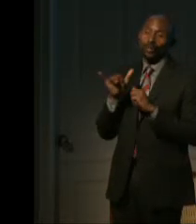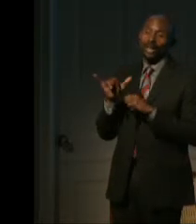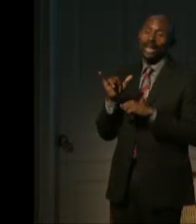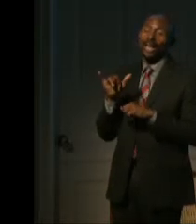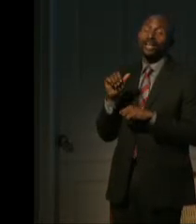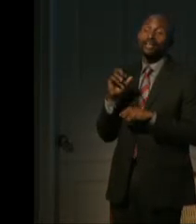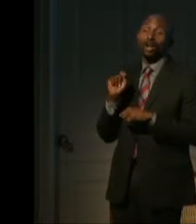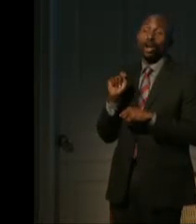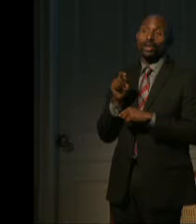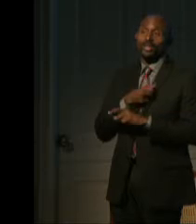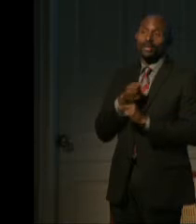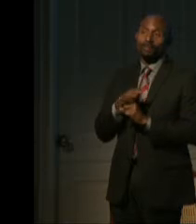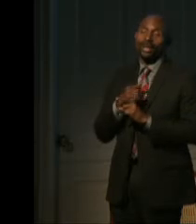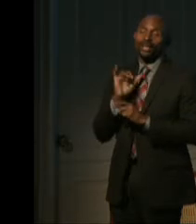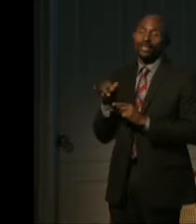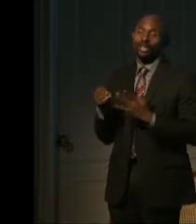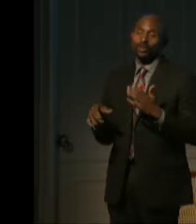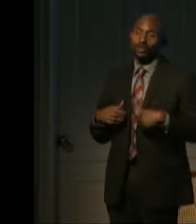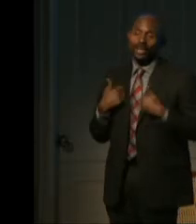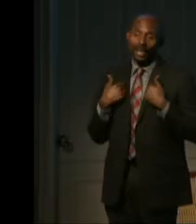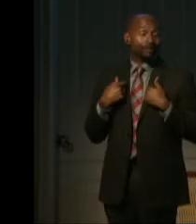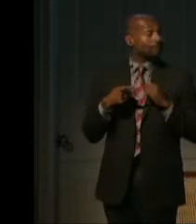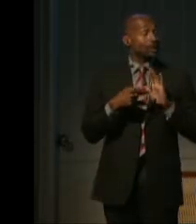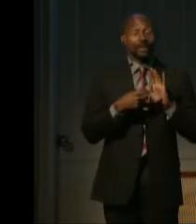journals digitized.